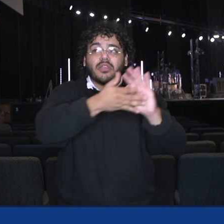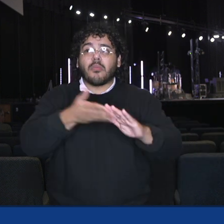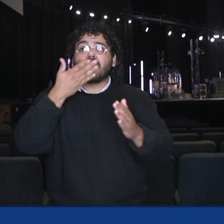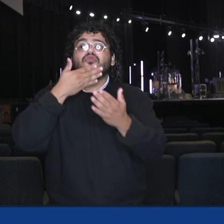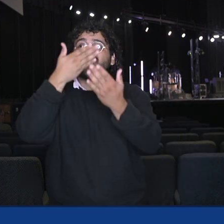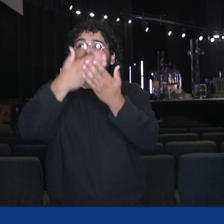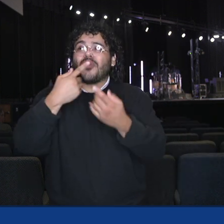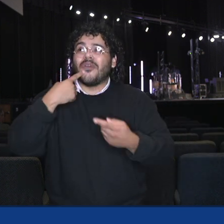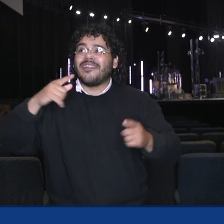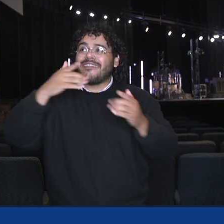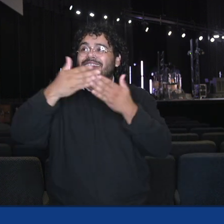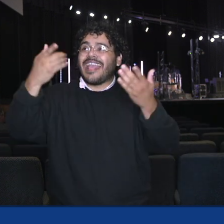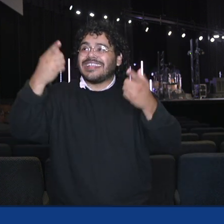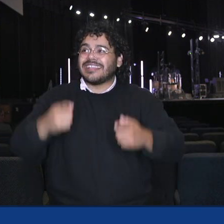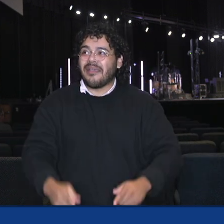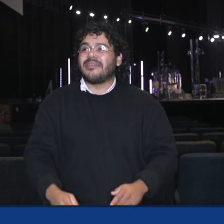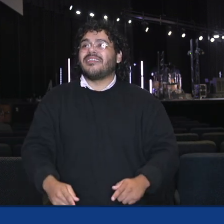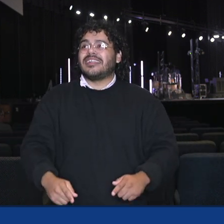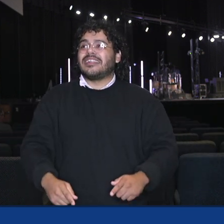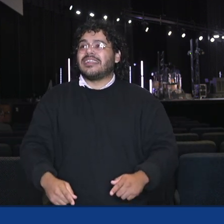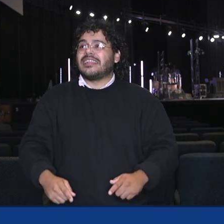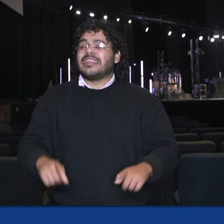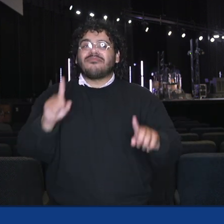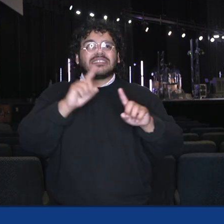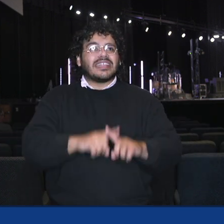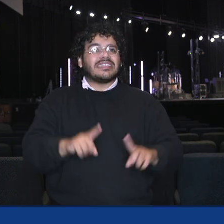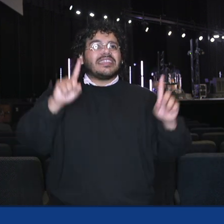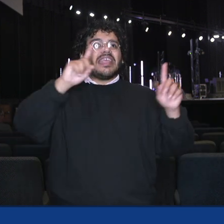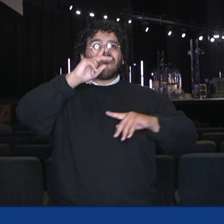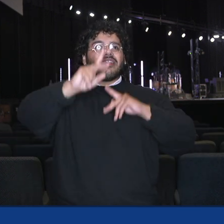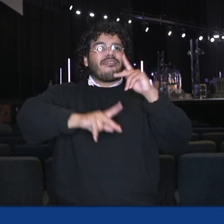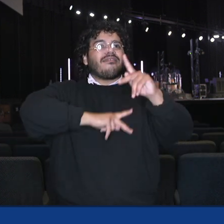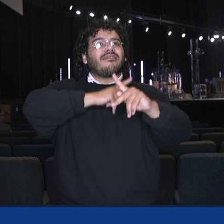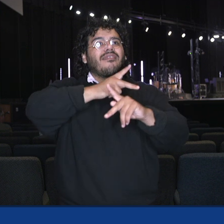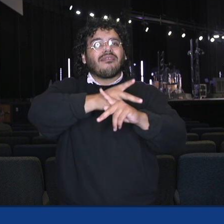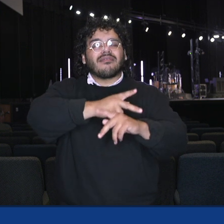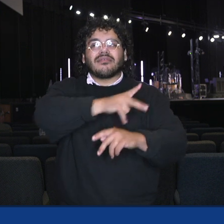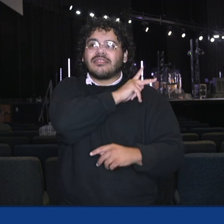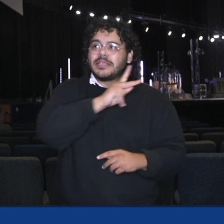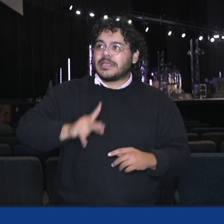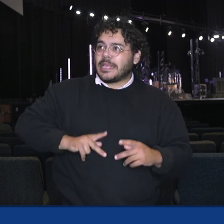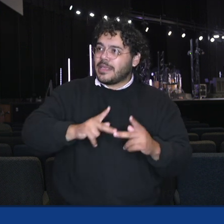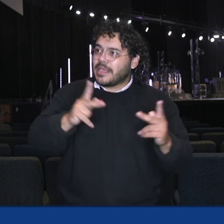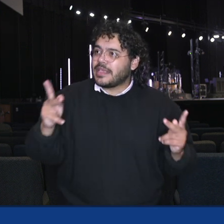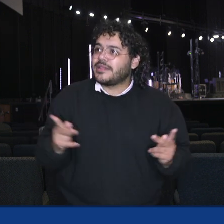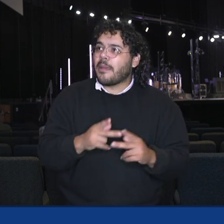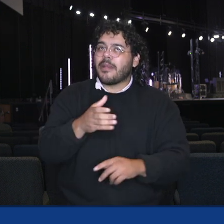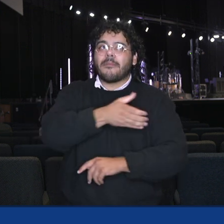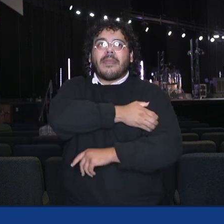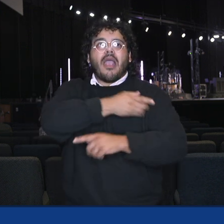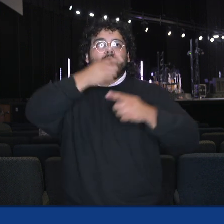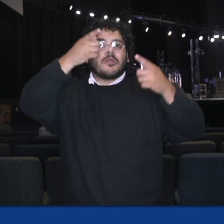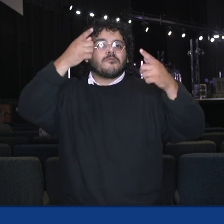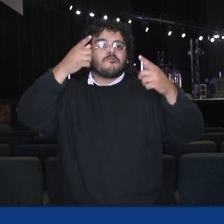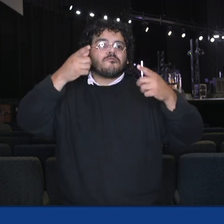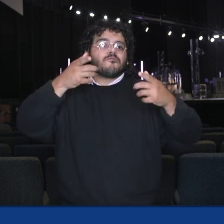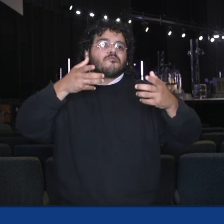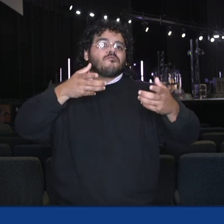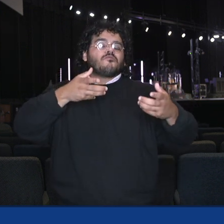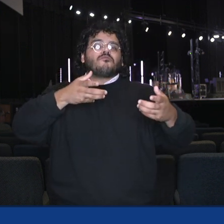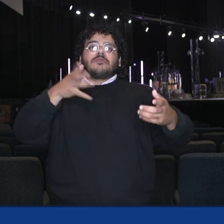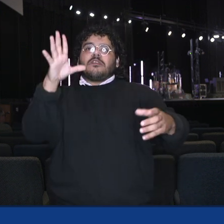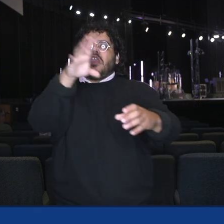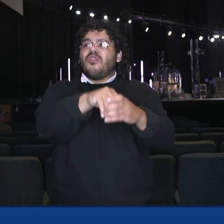entirely different kind of kingdom and power at work in this world. That's what I notice. My son is